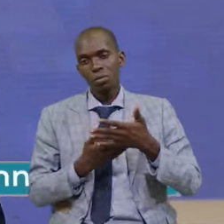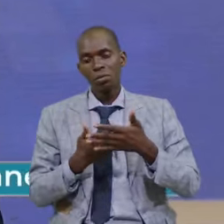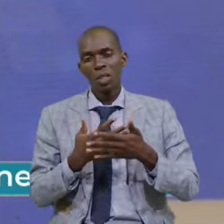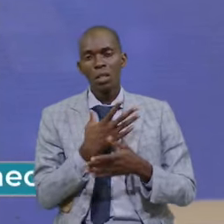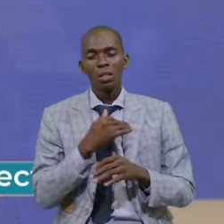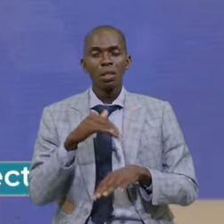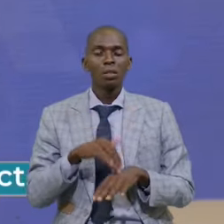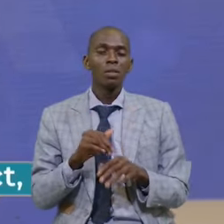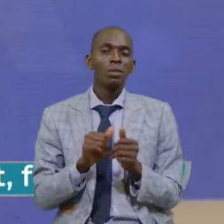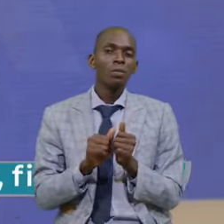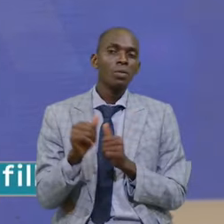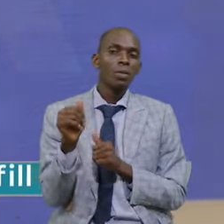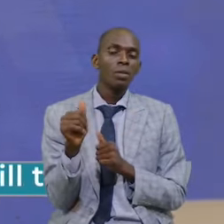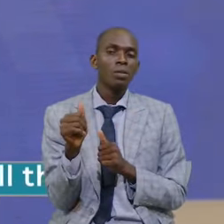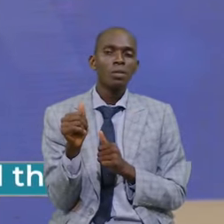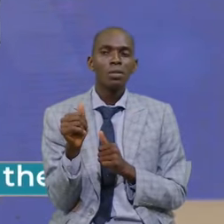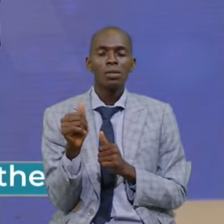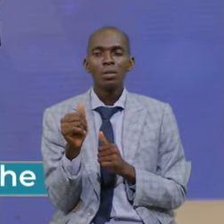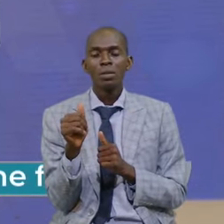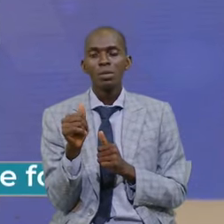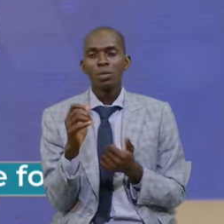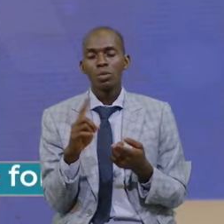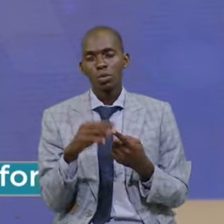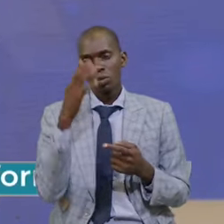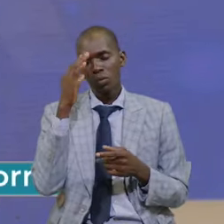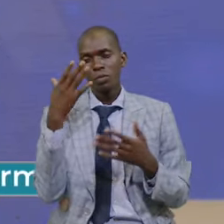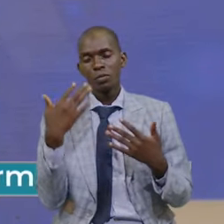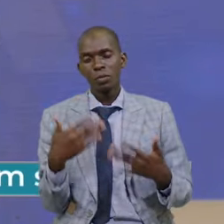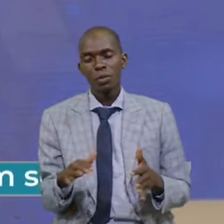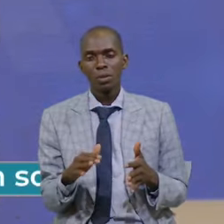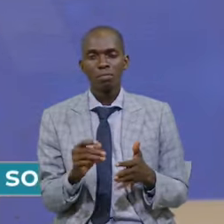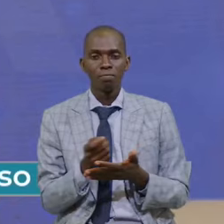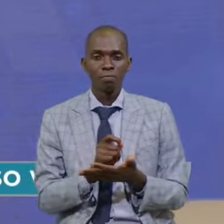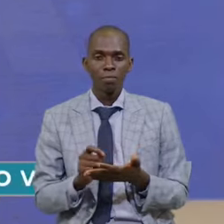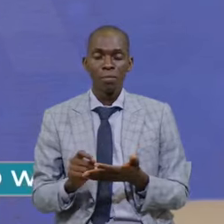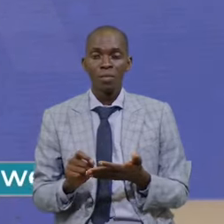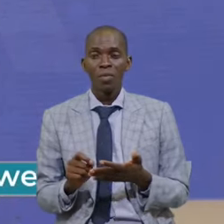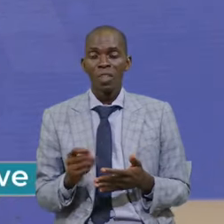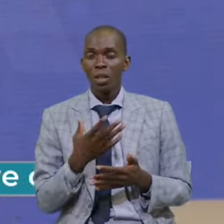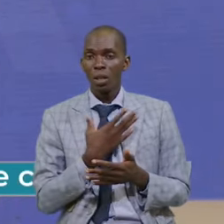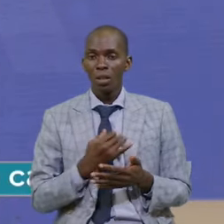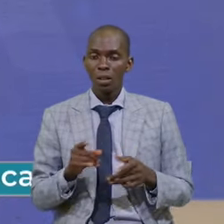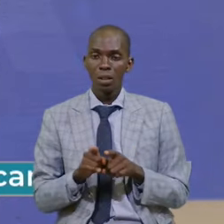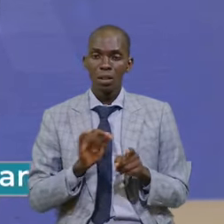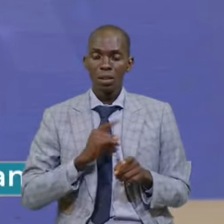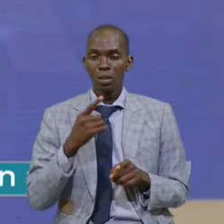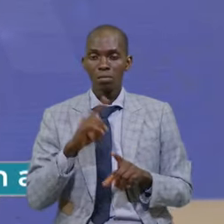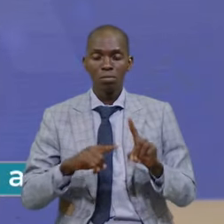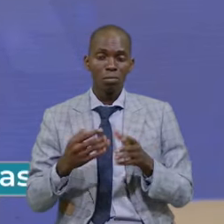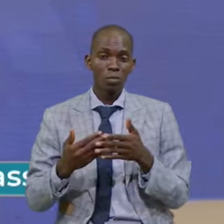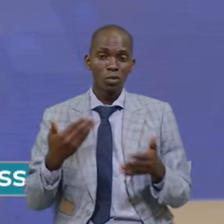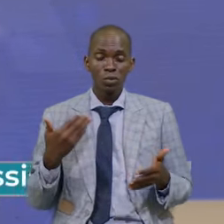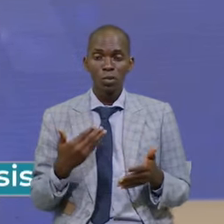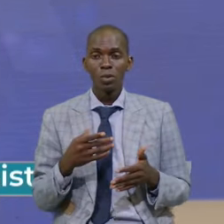That sister, are you waving your hand or what? Let's do it properly so that we know that you are